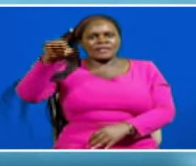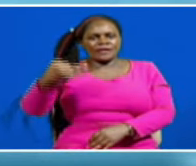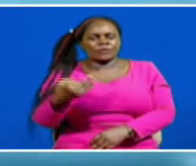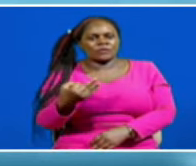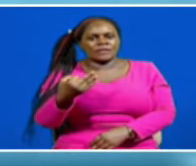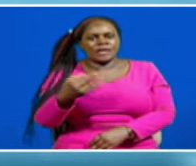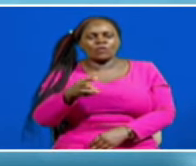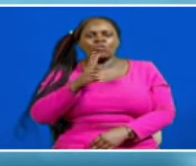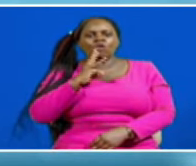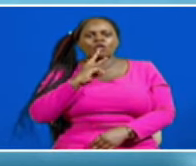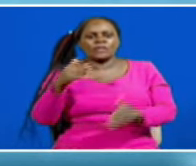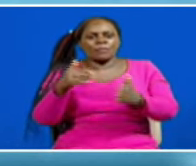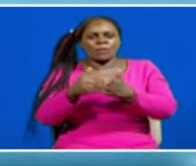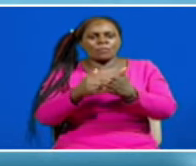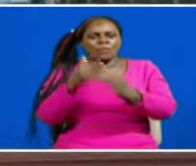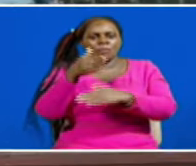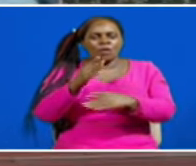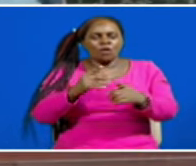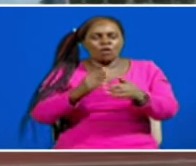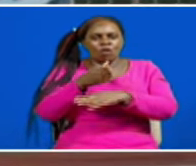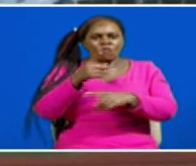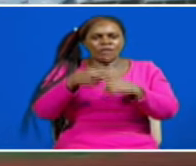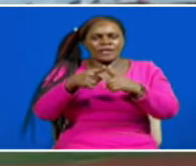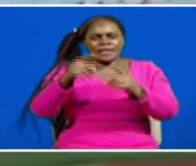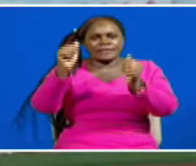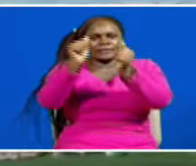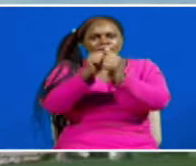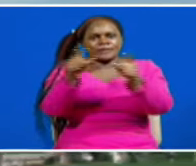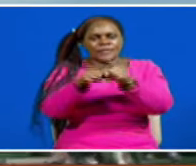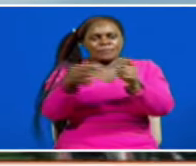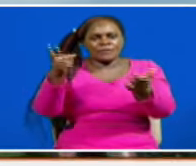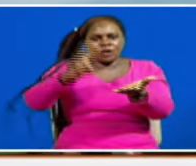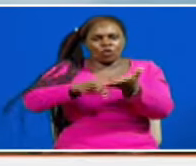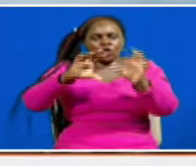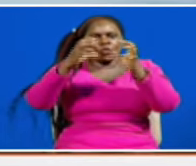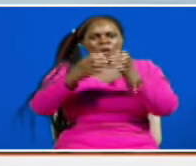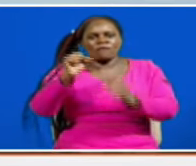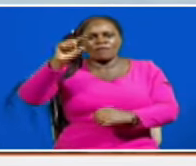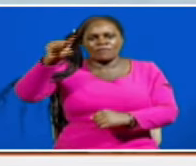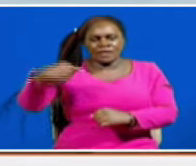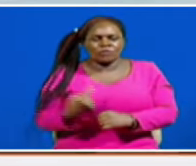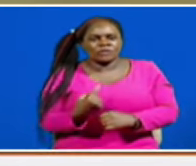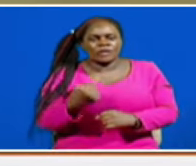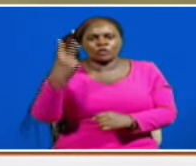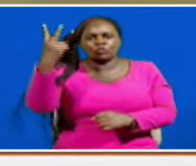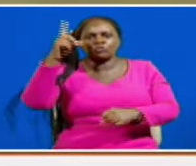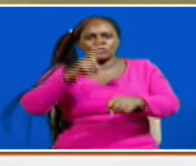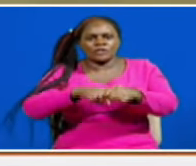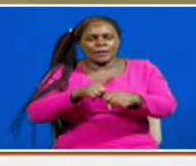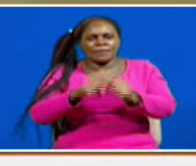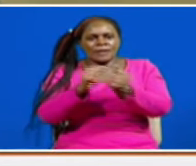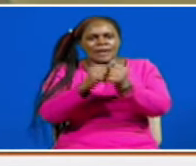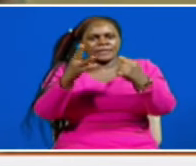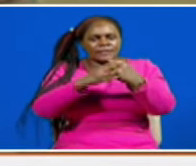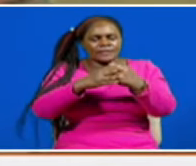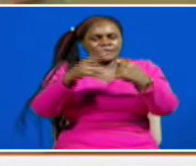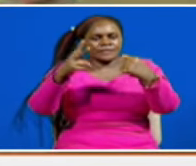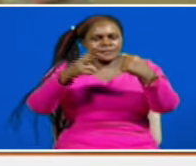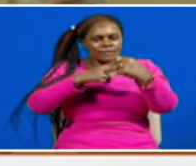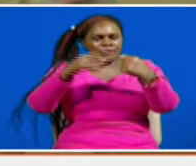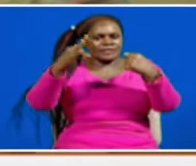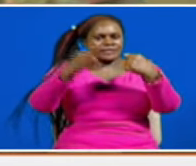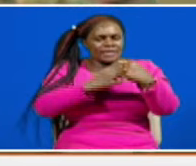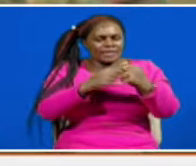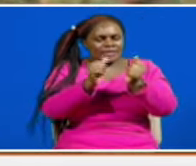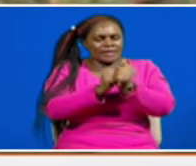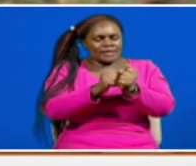3,000-meter steeplechase for over a decade. He also set the world record for 5,000 meters twice in 1978